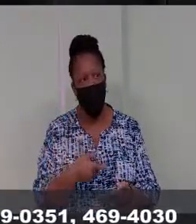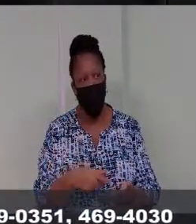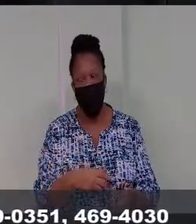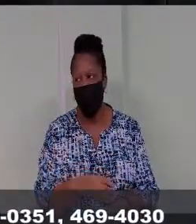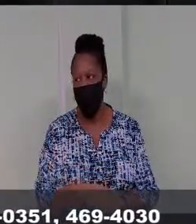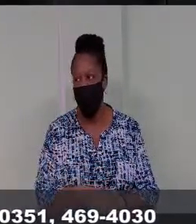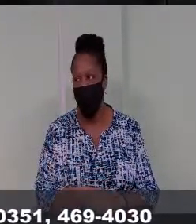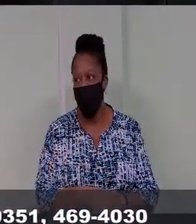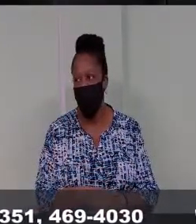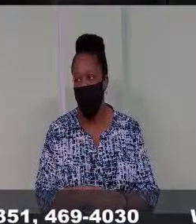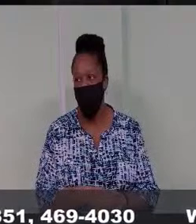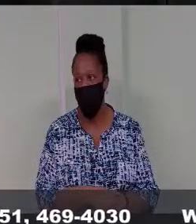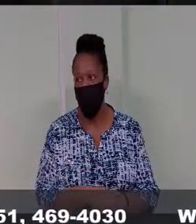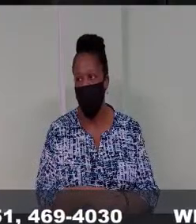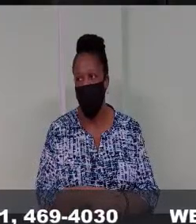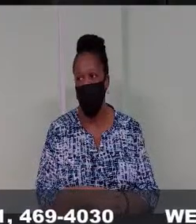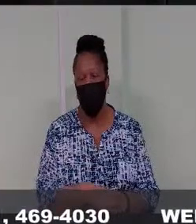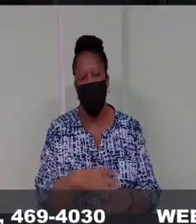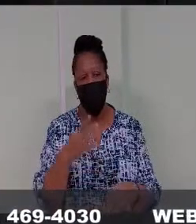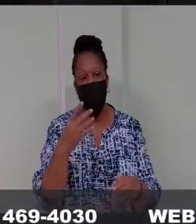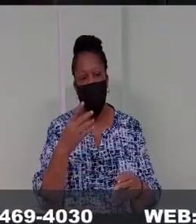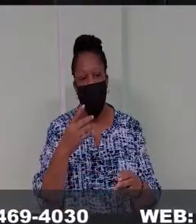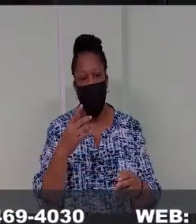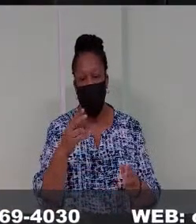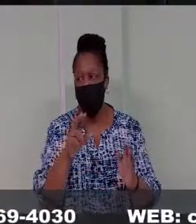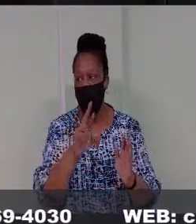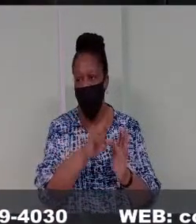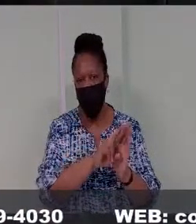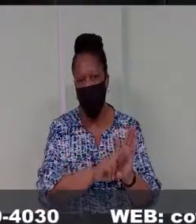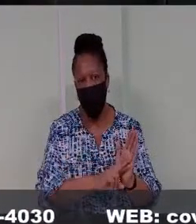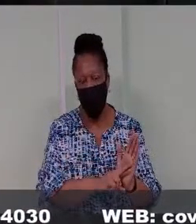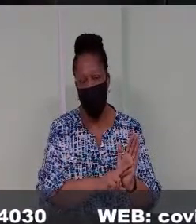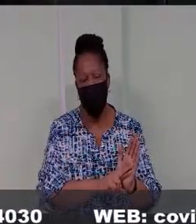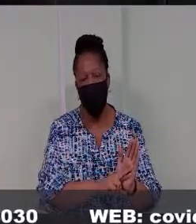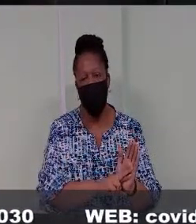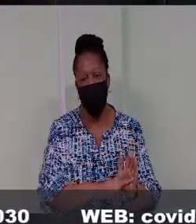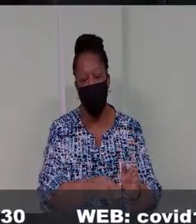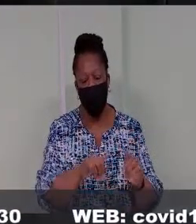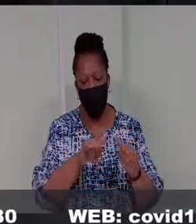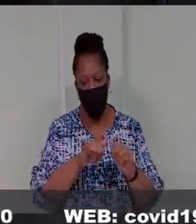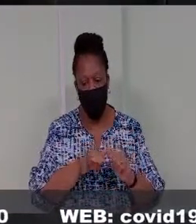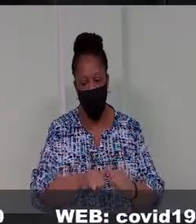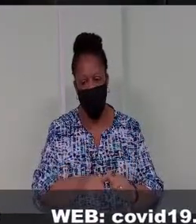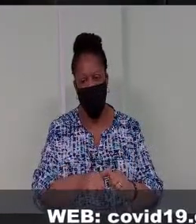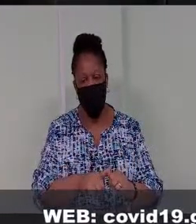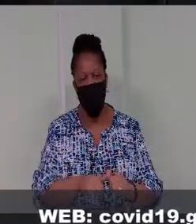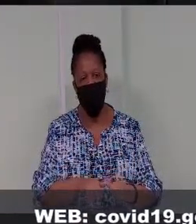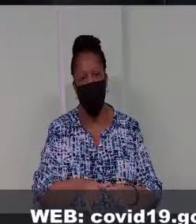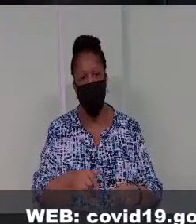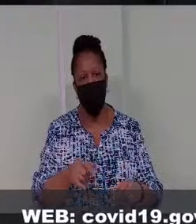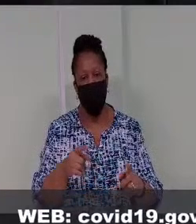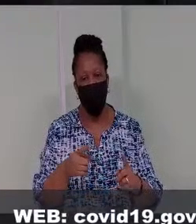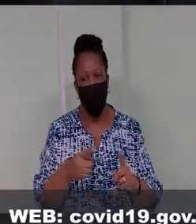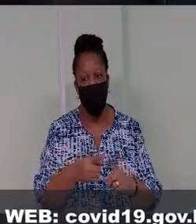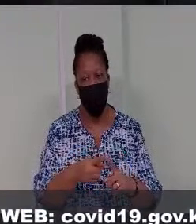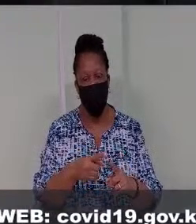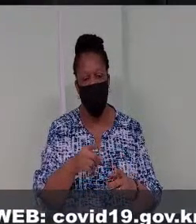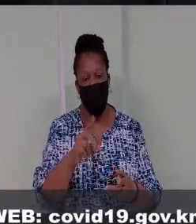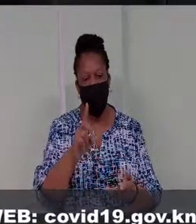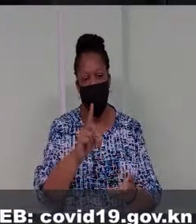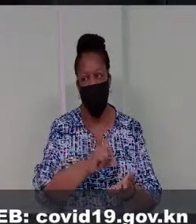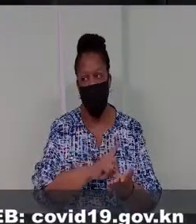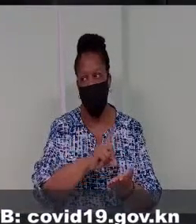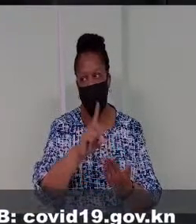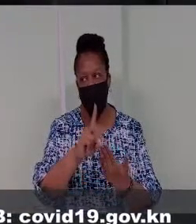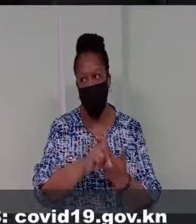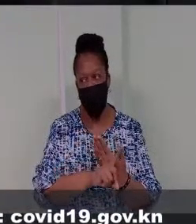of emergency was recently extended by a resolution of Parliament until December 31st, 2020.